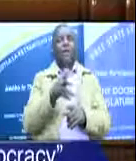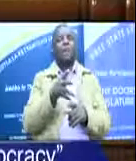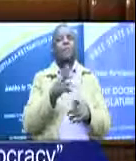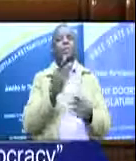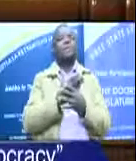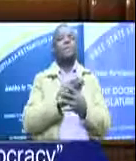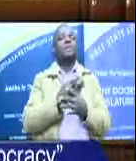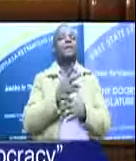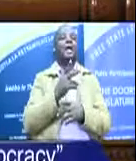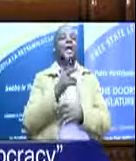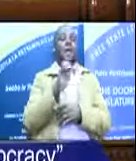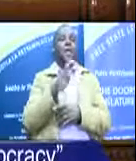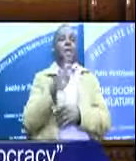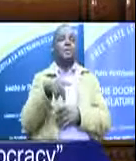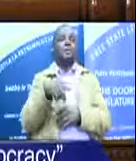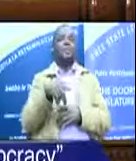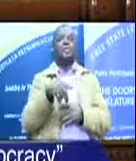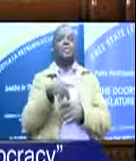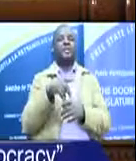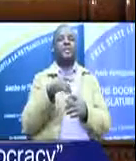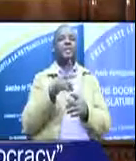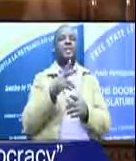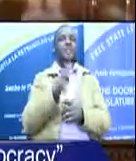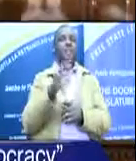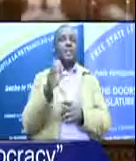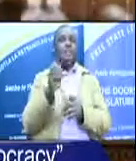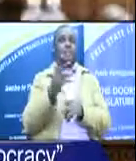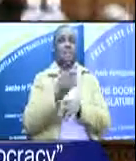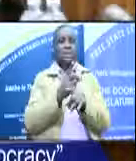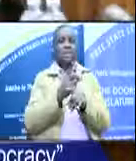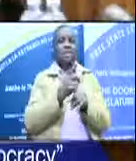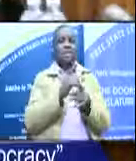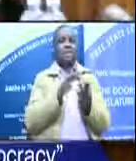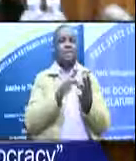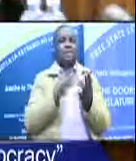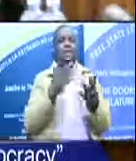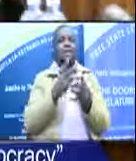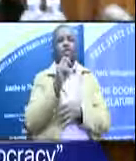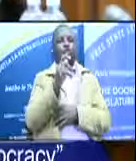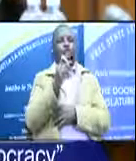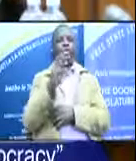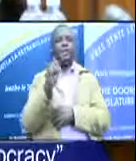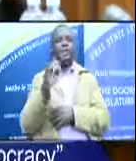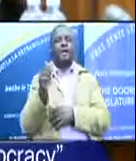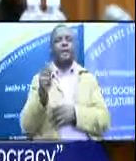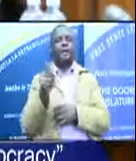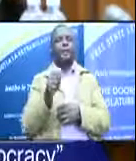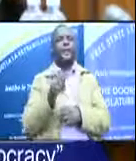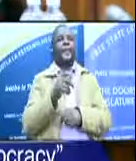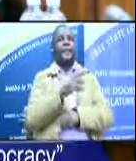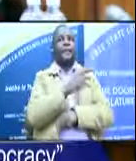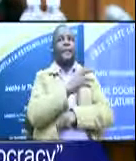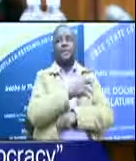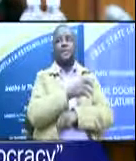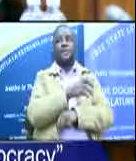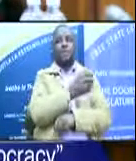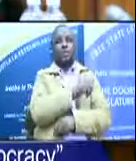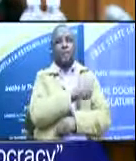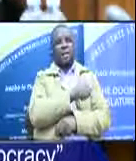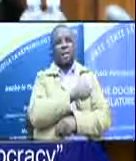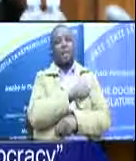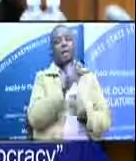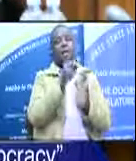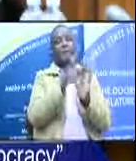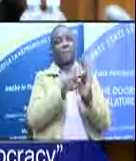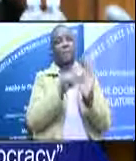operationalize the Harib EMS District Control Center in Tromsbeek. Provincial hospitals. The program is